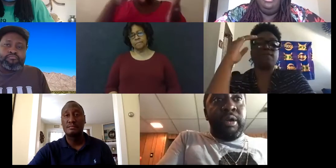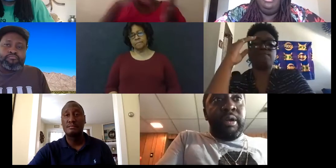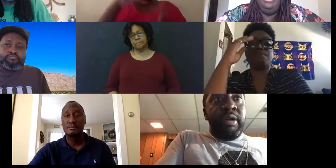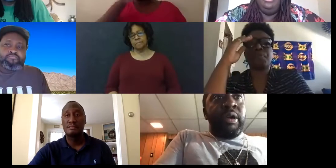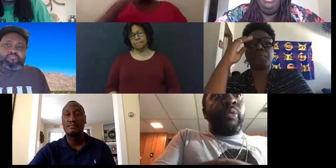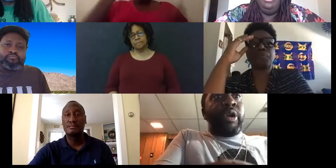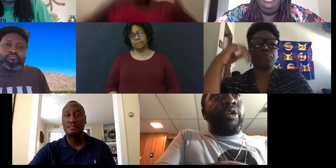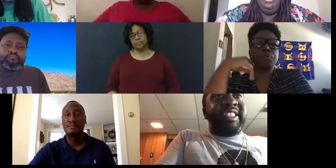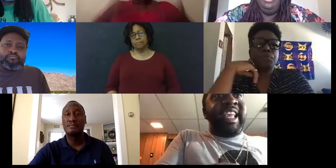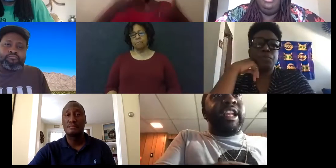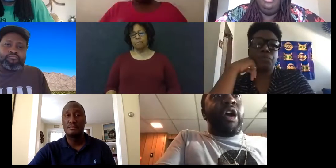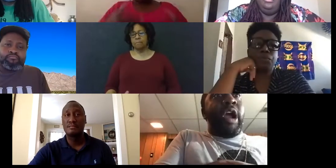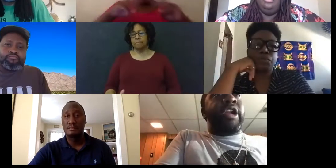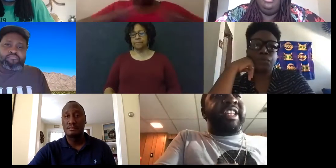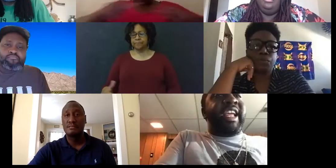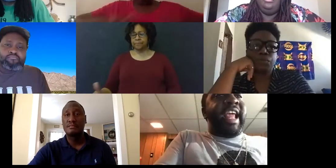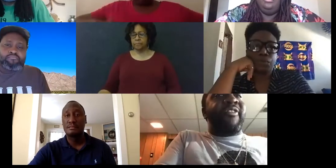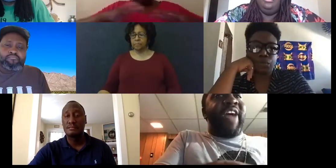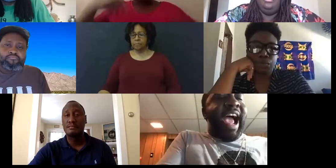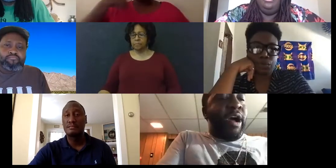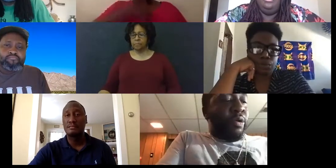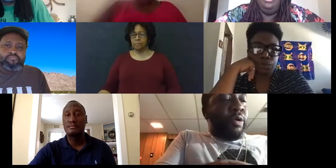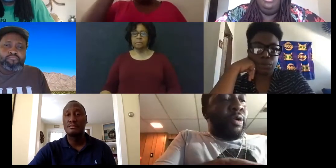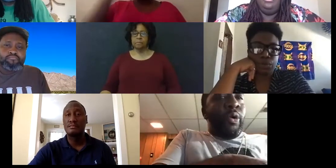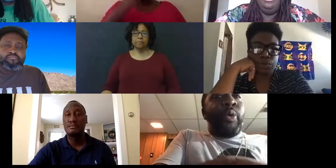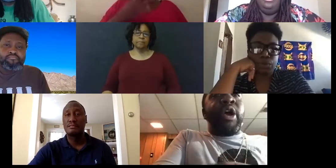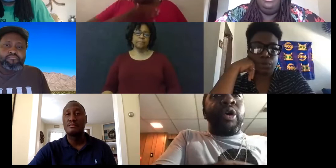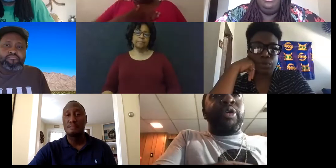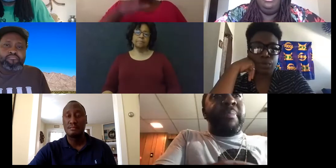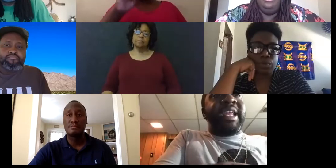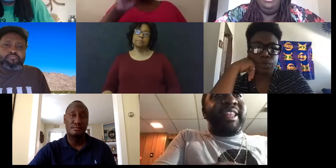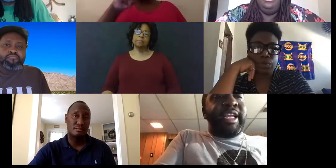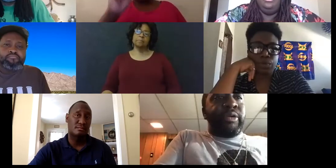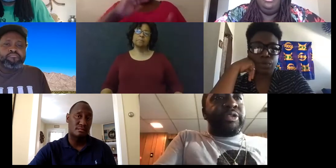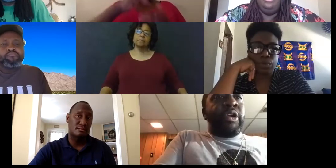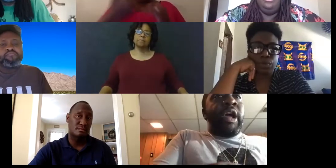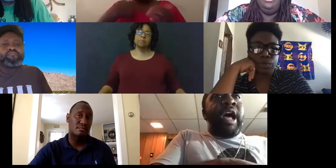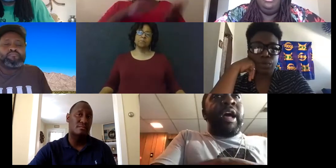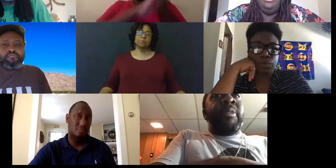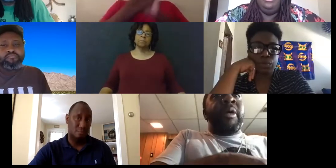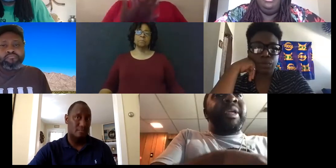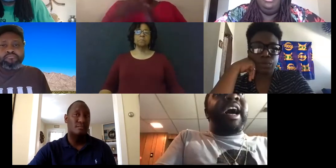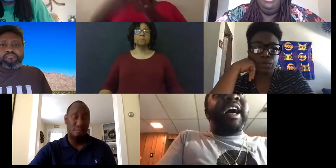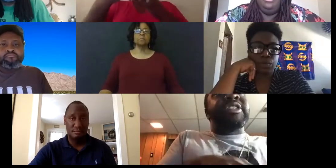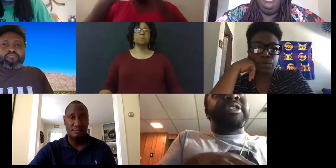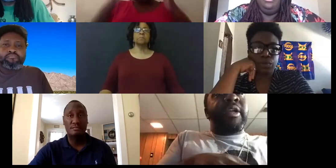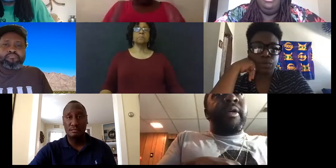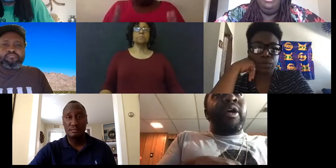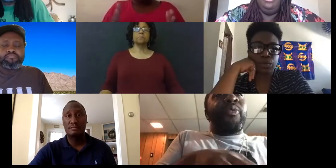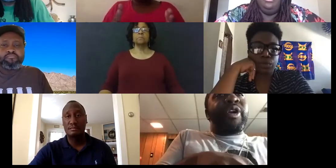are, we're going to see in our DNA of how we are going to be the leaders